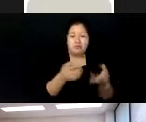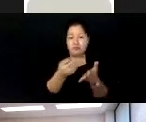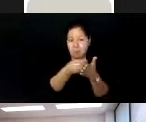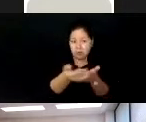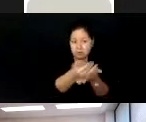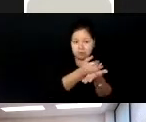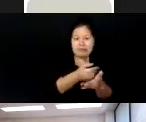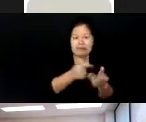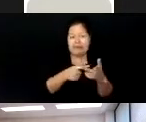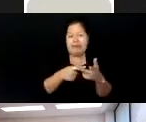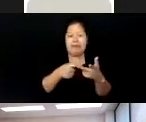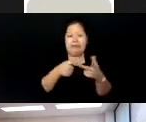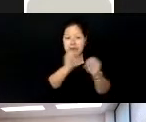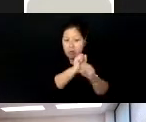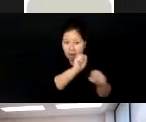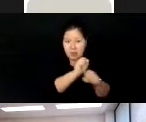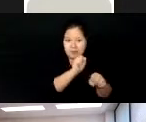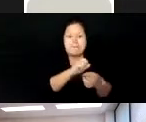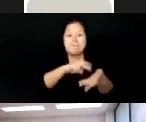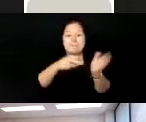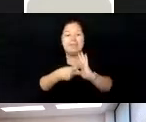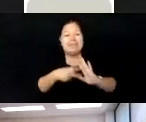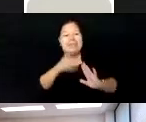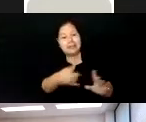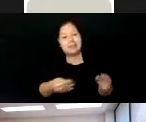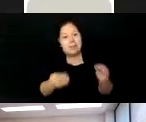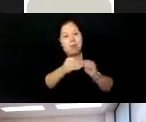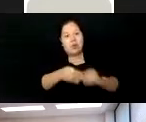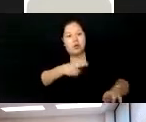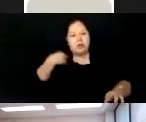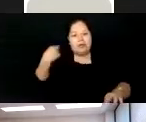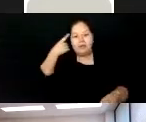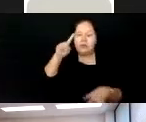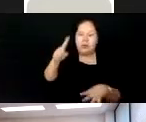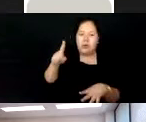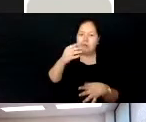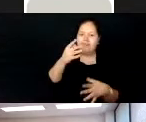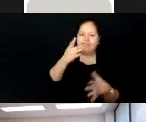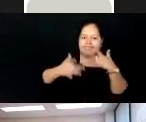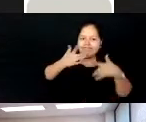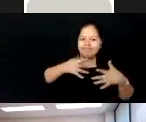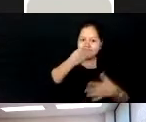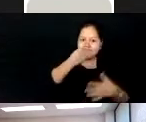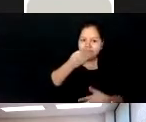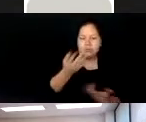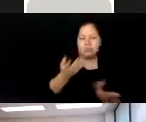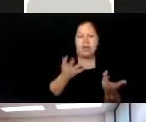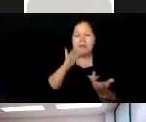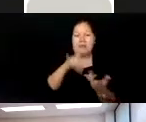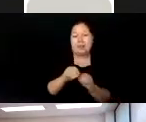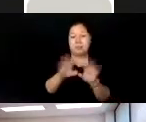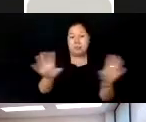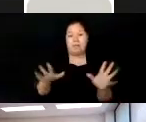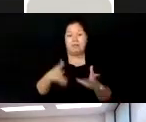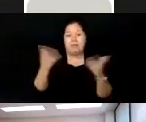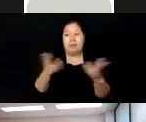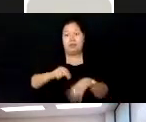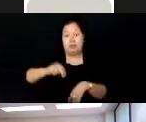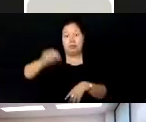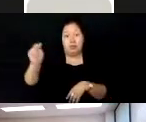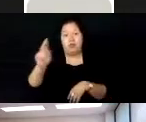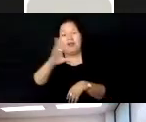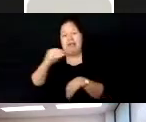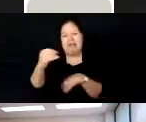of this results in greater risk of food insecurity. We see this particularly acutely in northern and